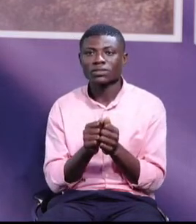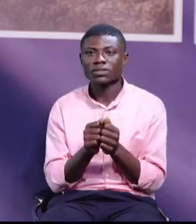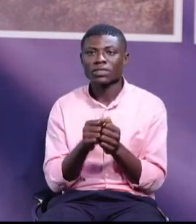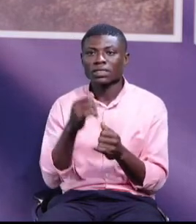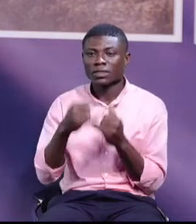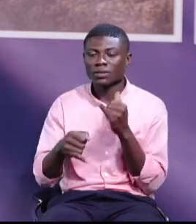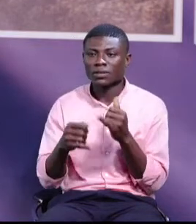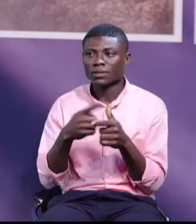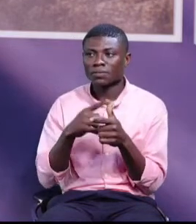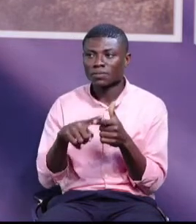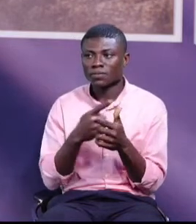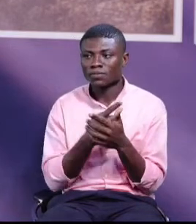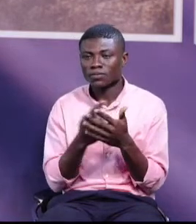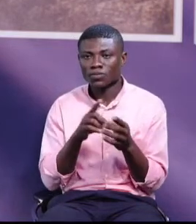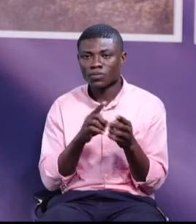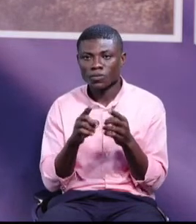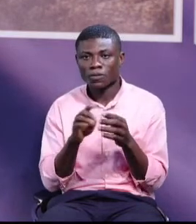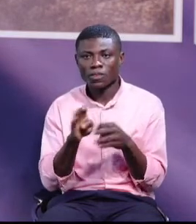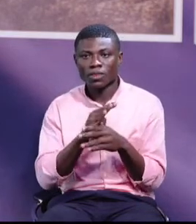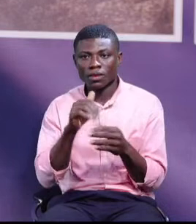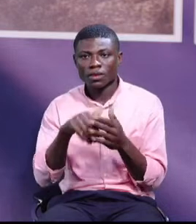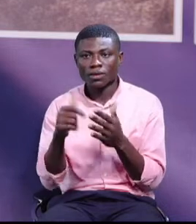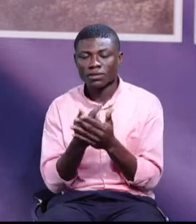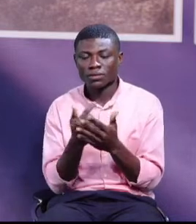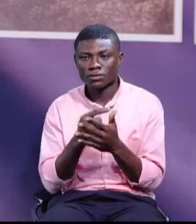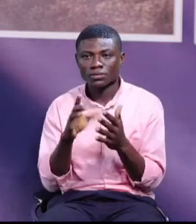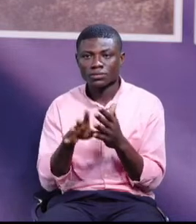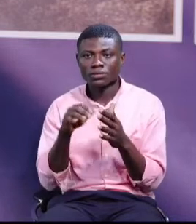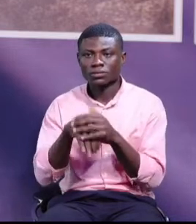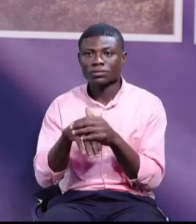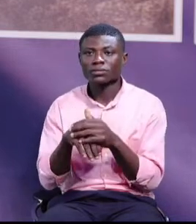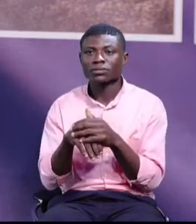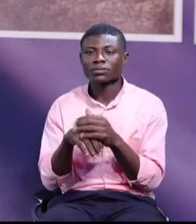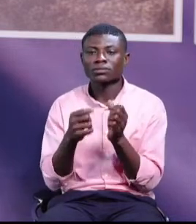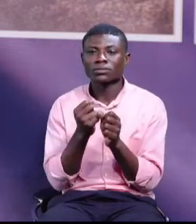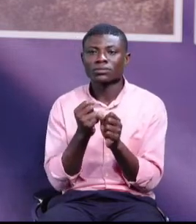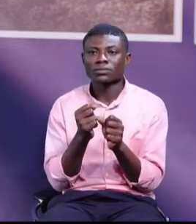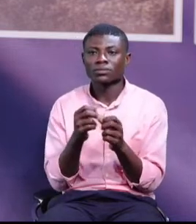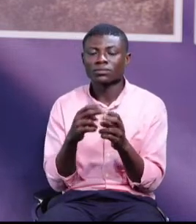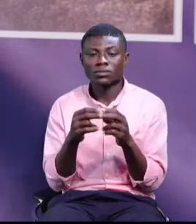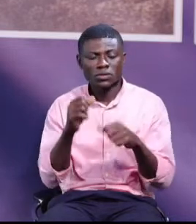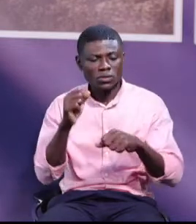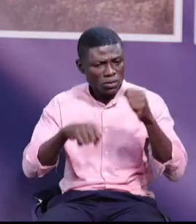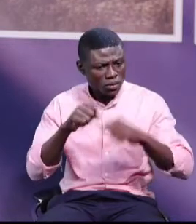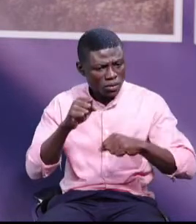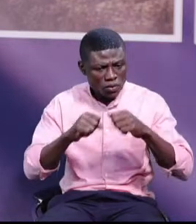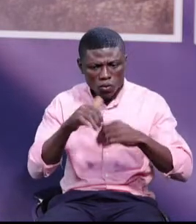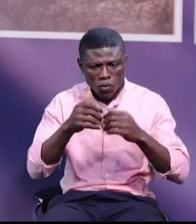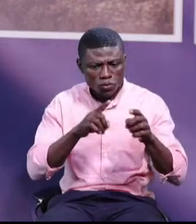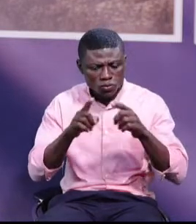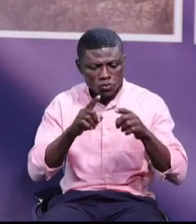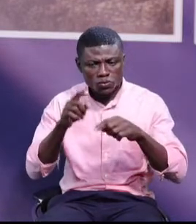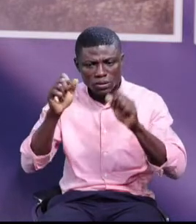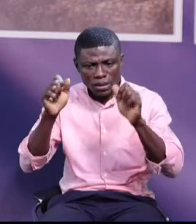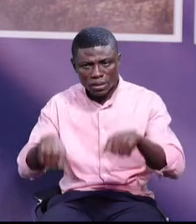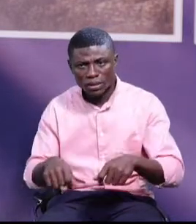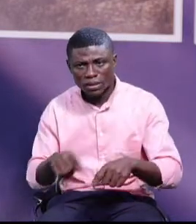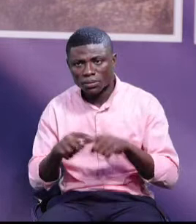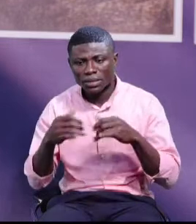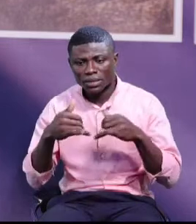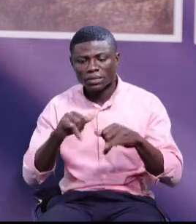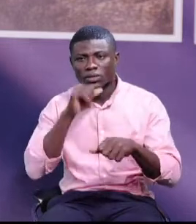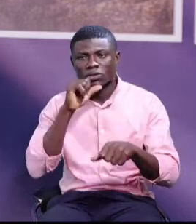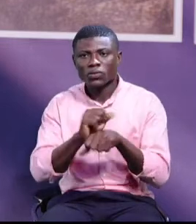week we'll be doing business in Ghana, wrapping up in insolvency matters. So what do you tell Buboma? You've done all you can. It's